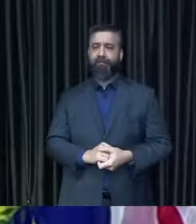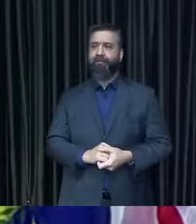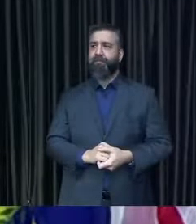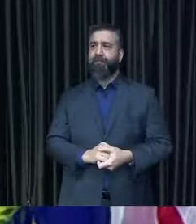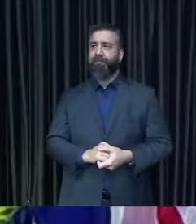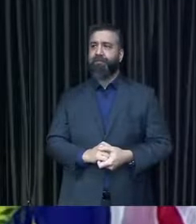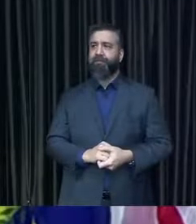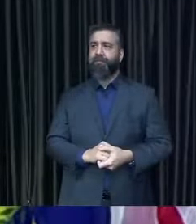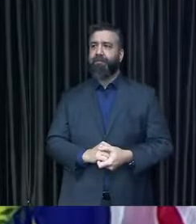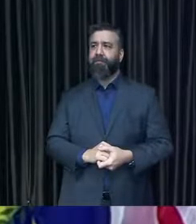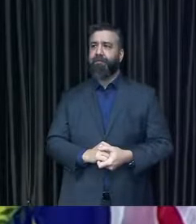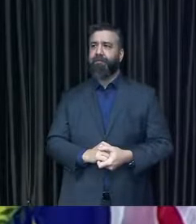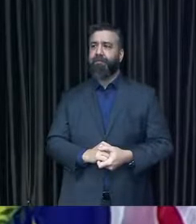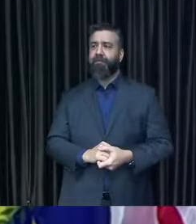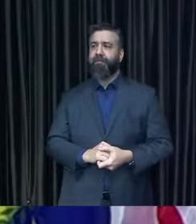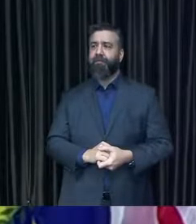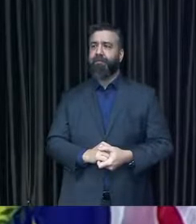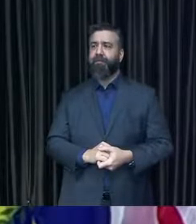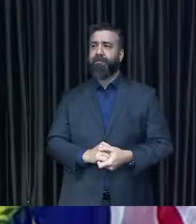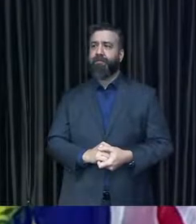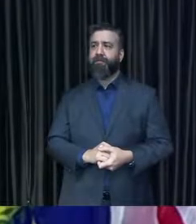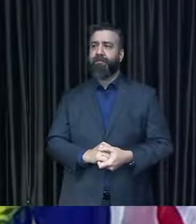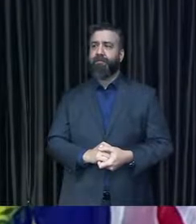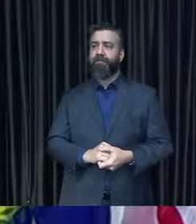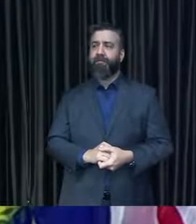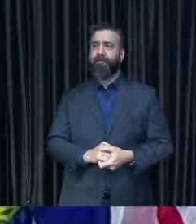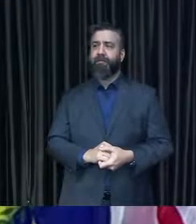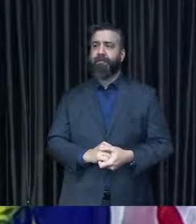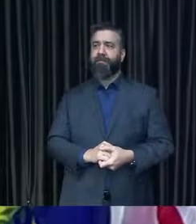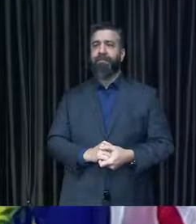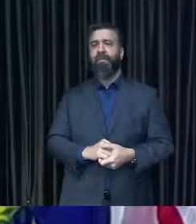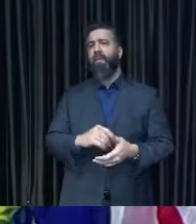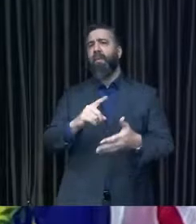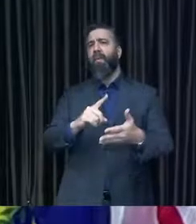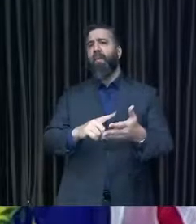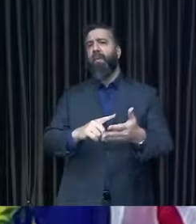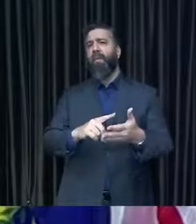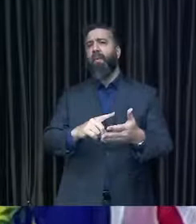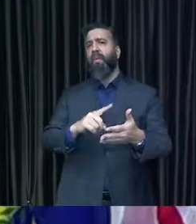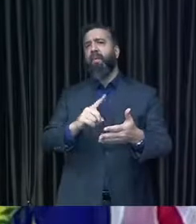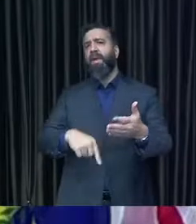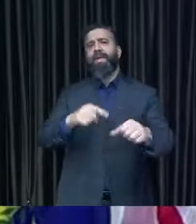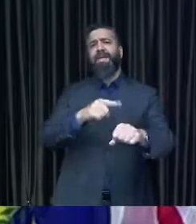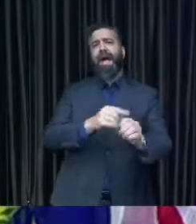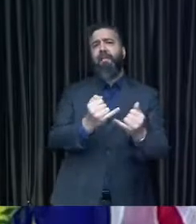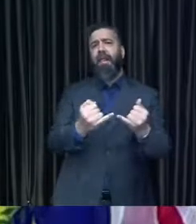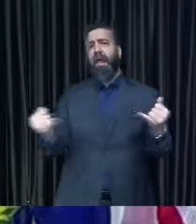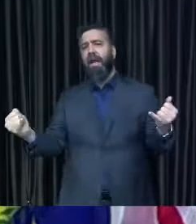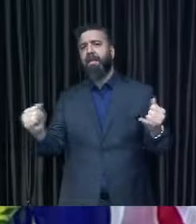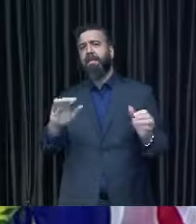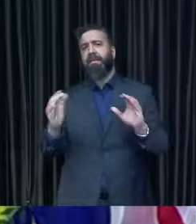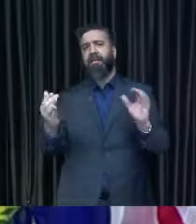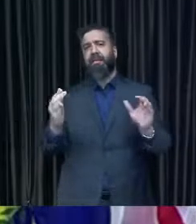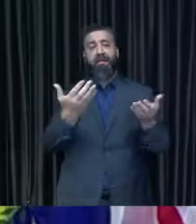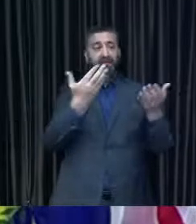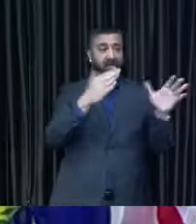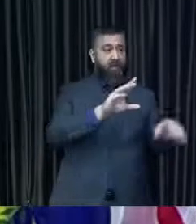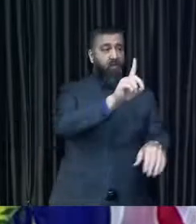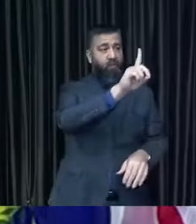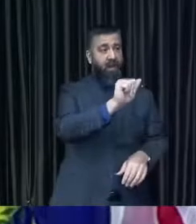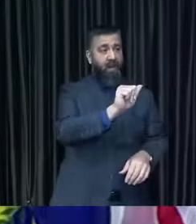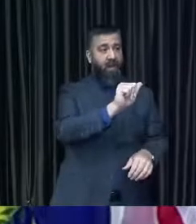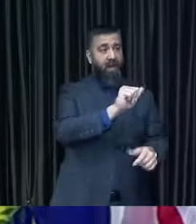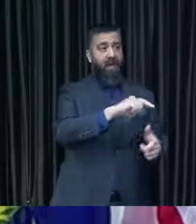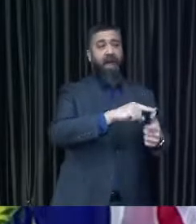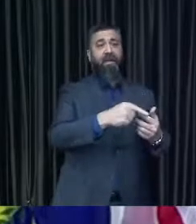Okay. What does the timeline look like to vaccinate all of the 1A in St. Louis County, and then what about